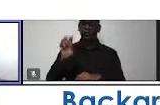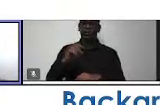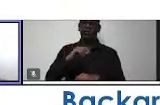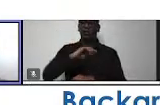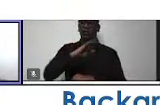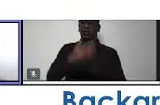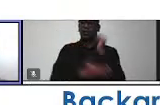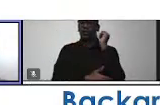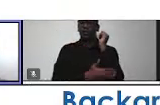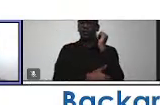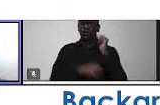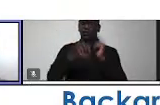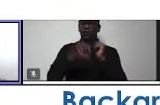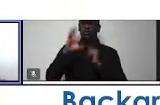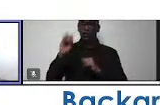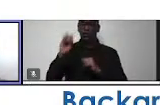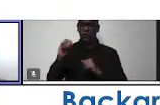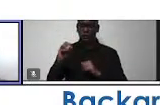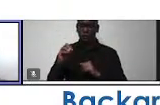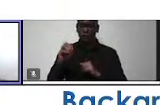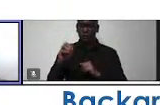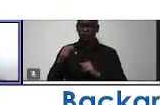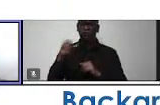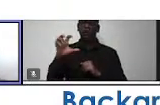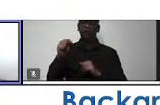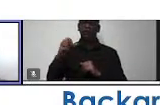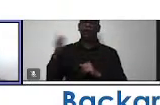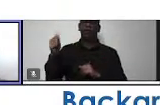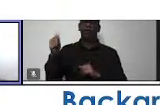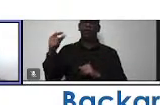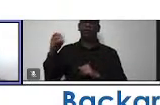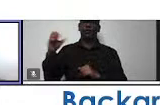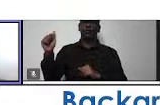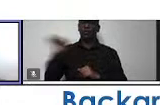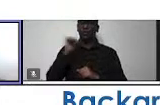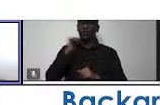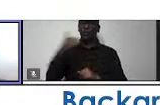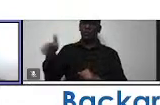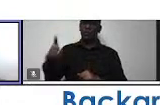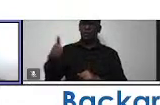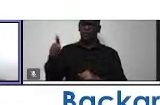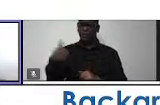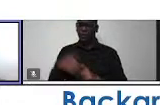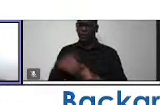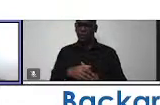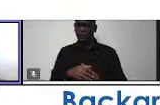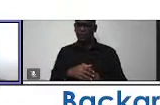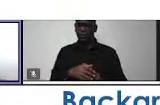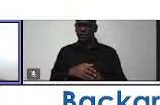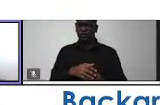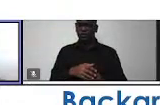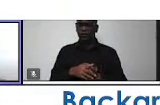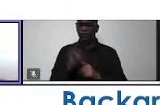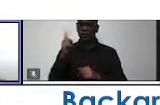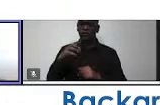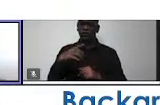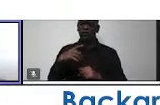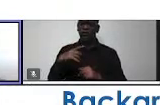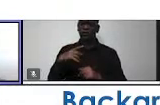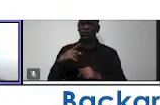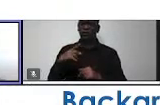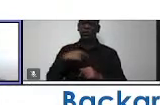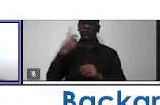you know, eligibility, but there's actually exclusion of the apparent preferences, while the deeper